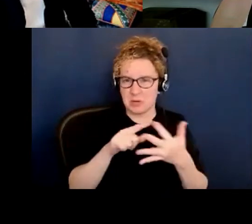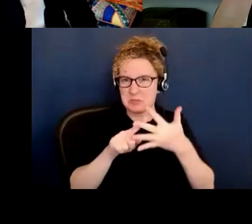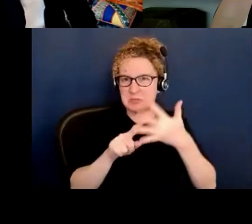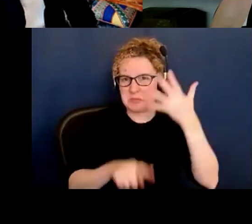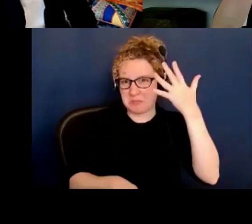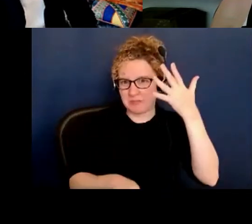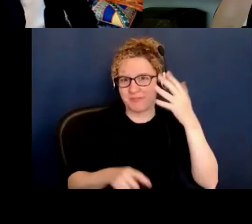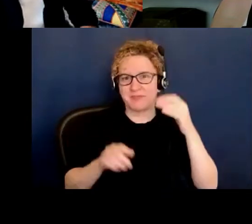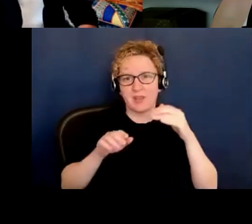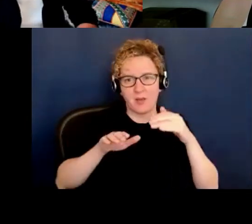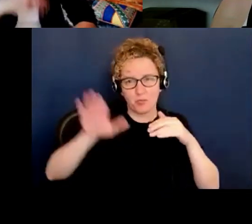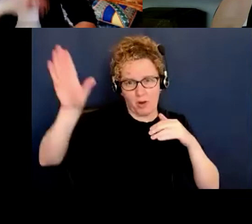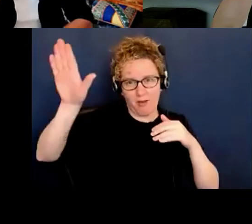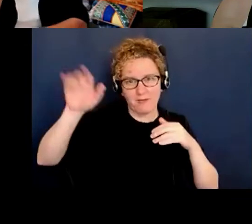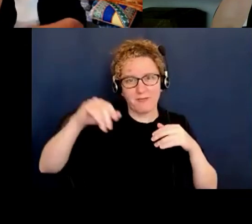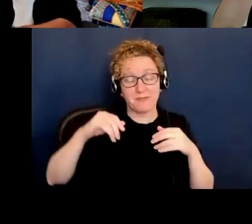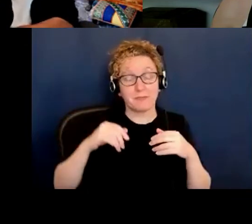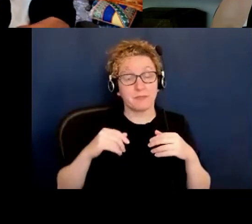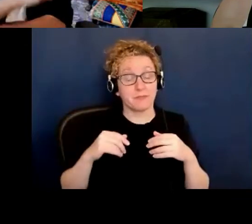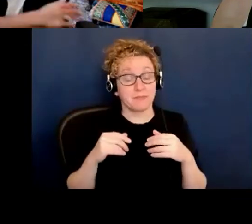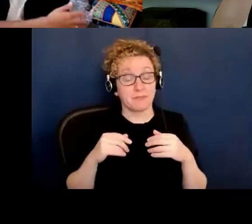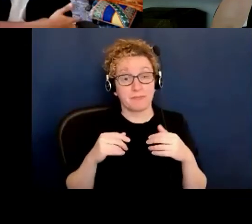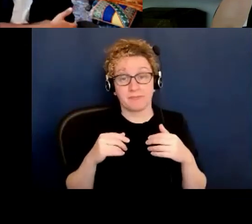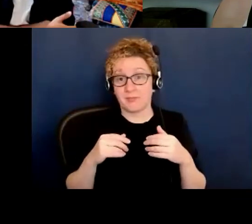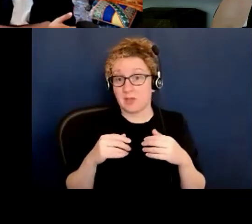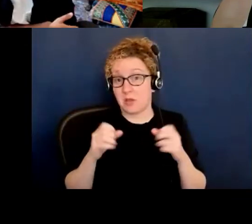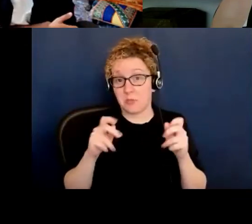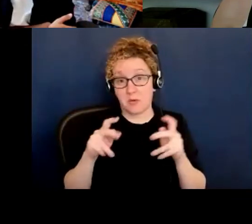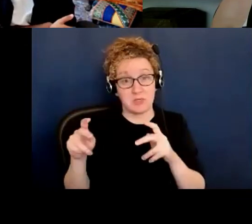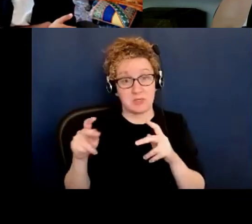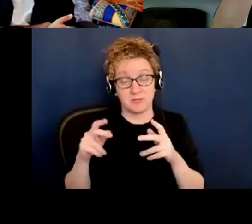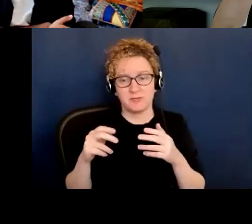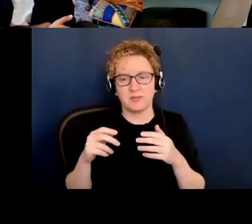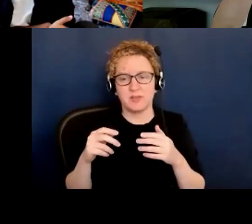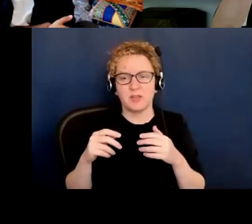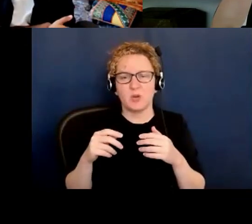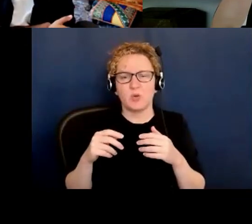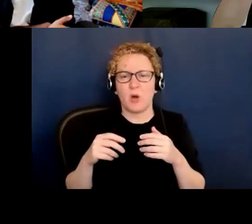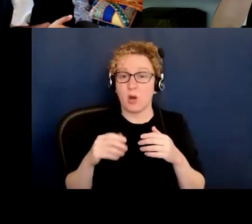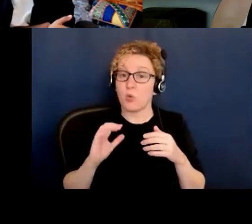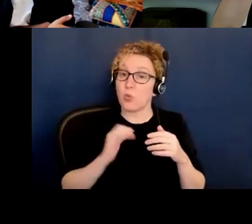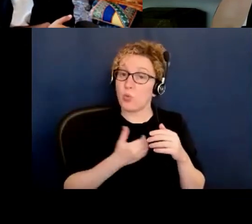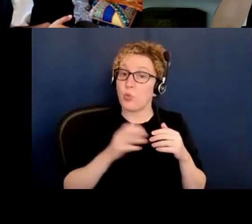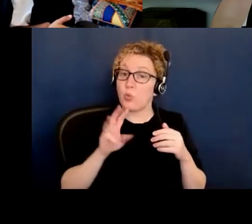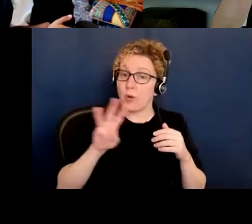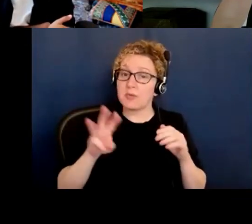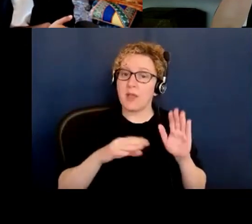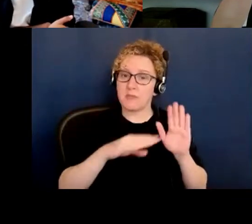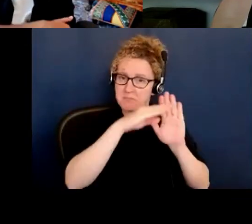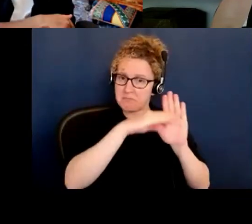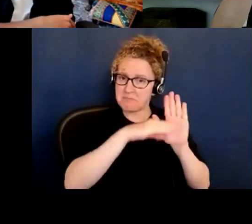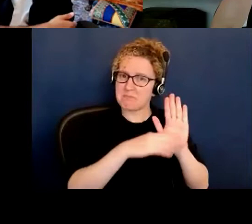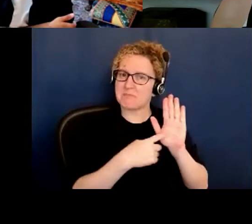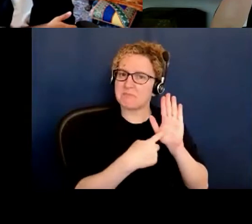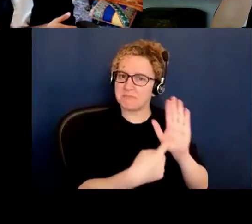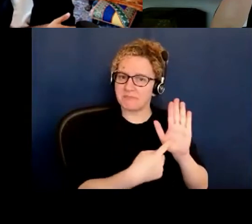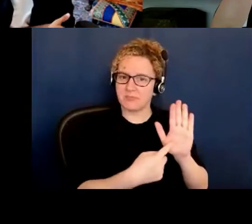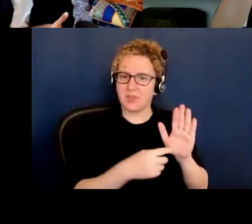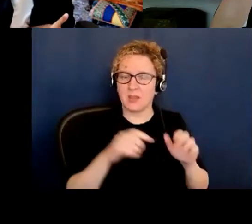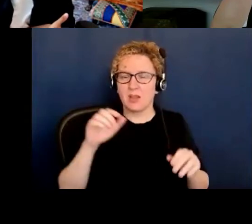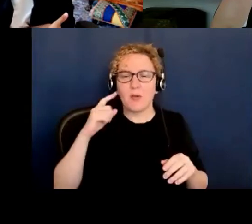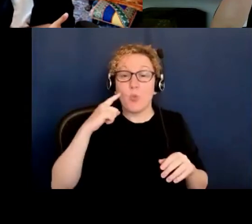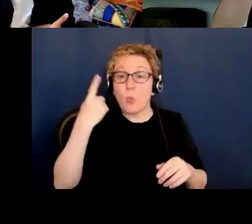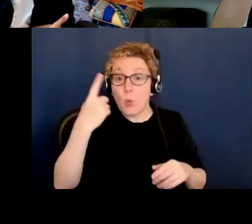And there's a lot of opportunities, like I said, to do it. For example, we feature a number of them on our website. An example is the Christensen Grant,